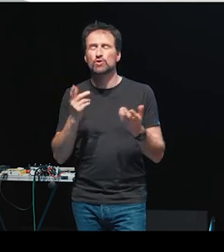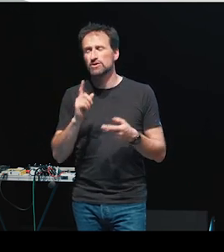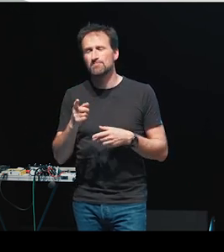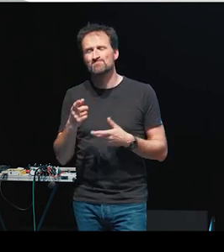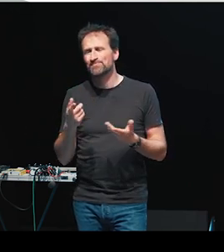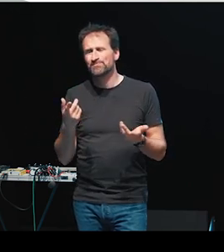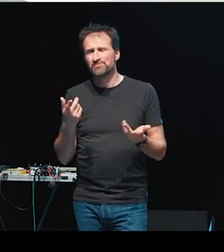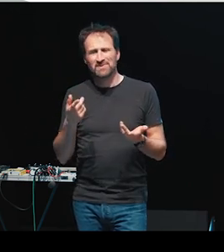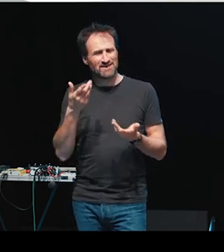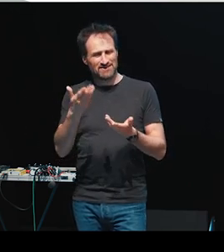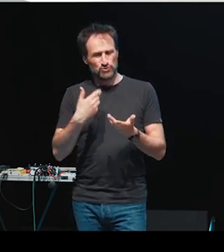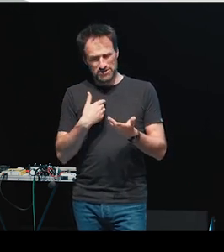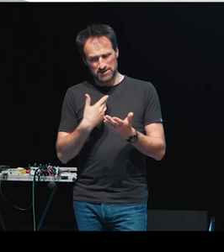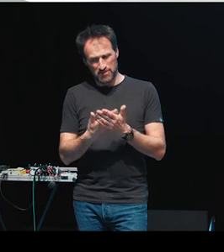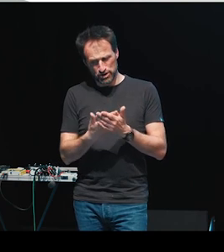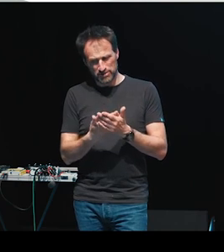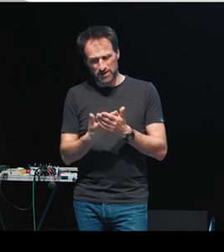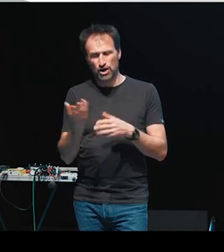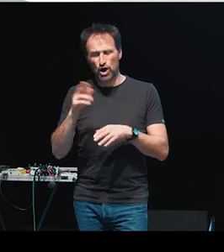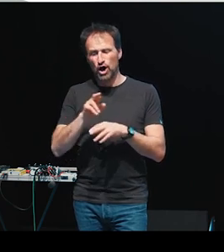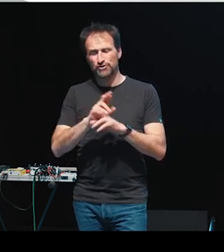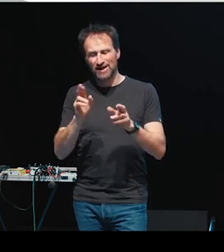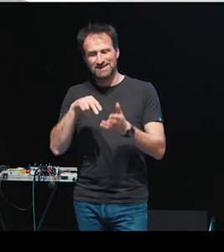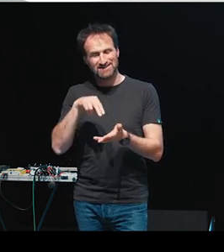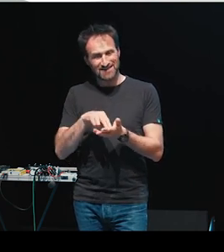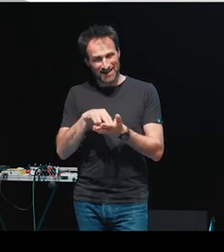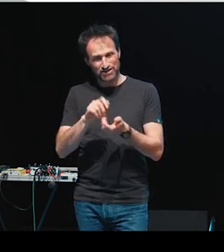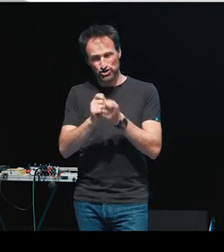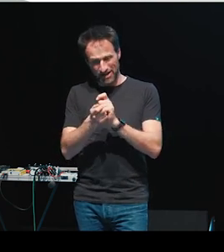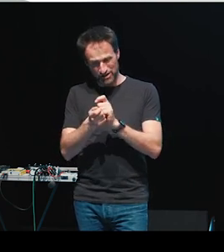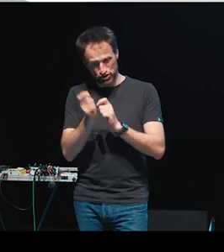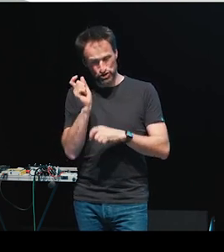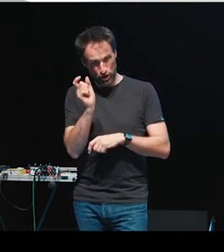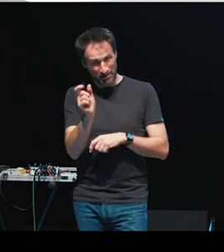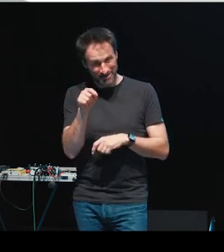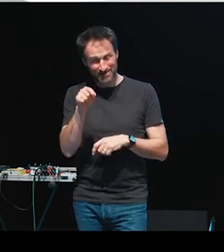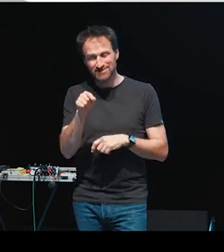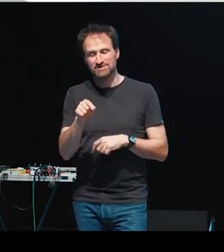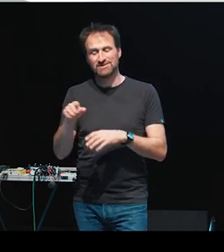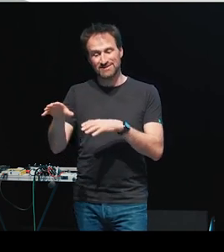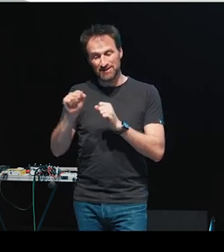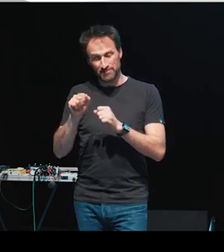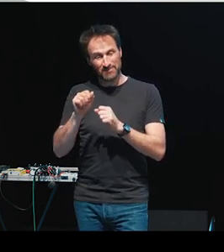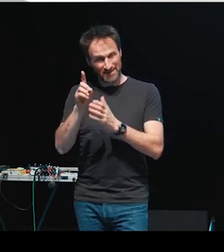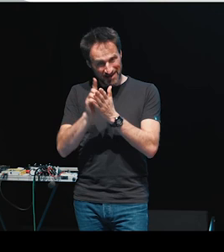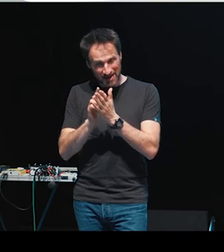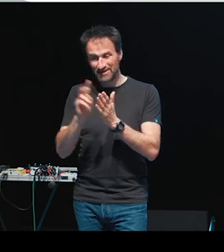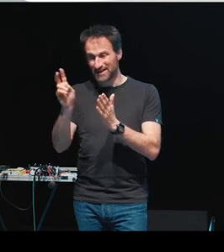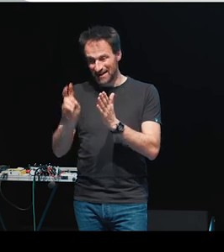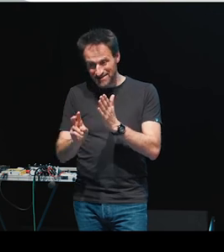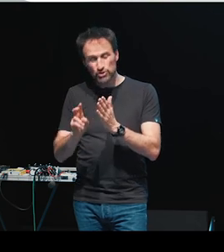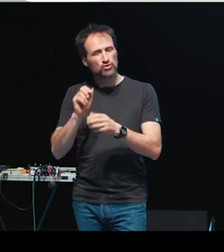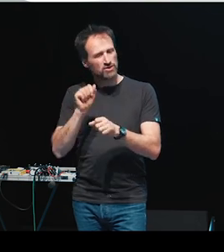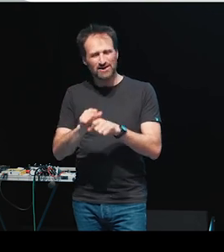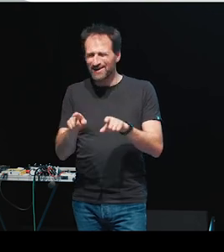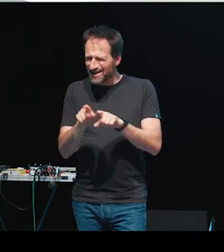the onReadyStateChange callback lets us read the current data as it's been loaded and we can handle it in exactly the same way as we did